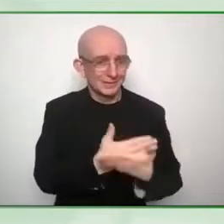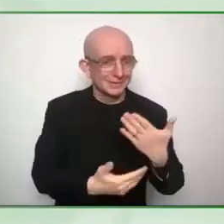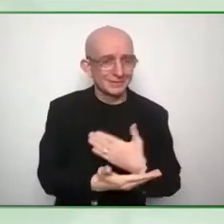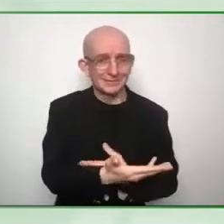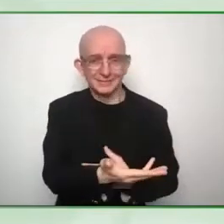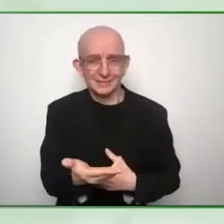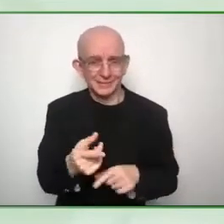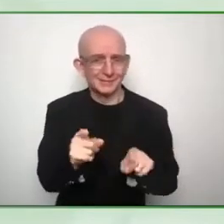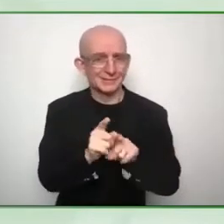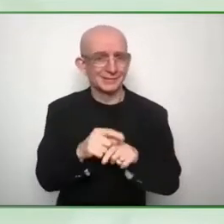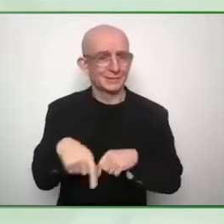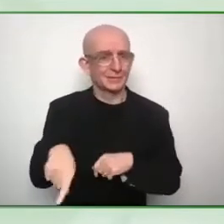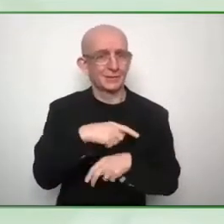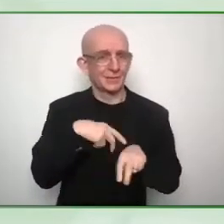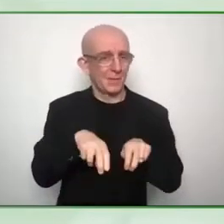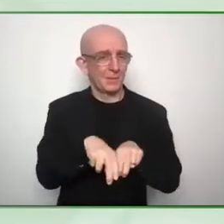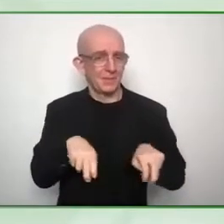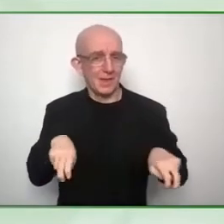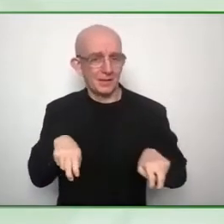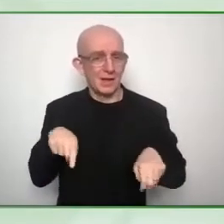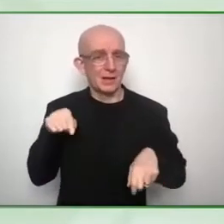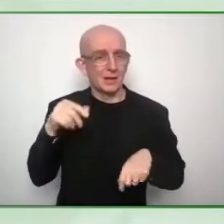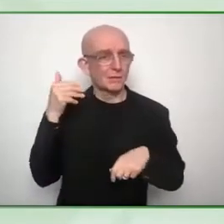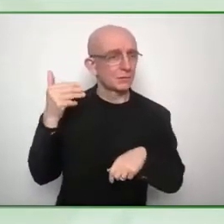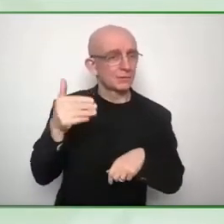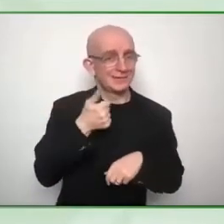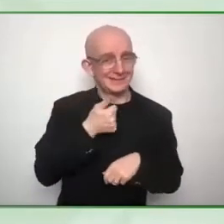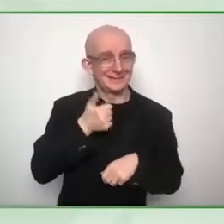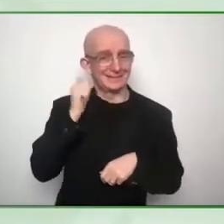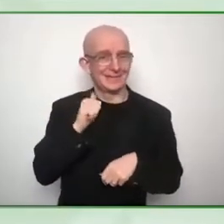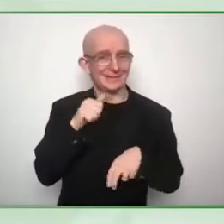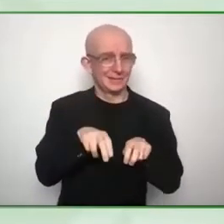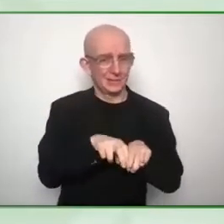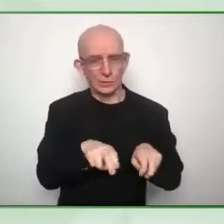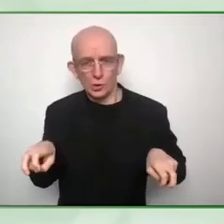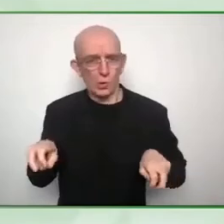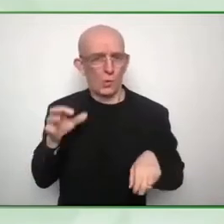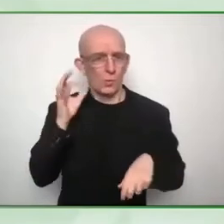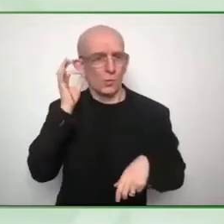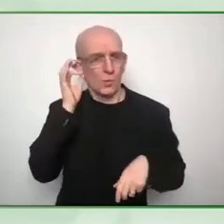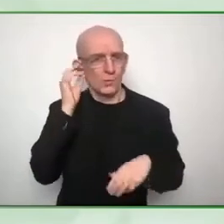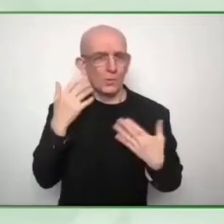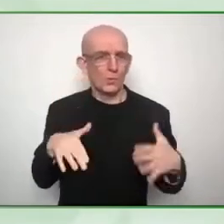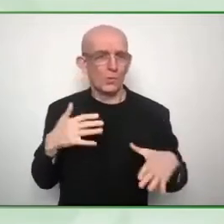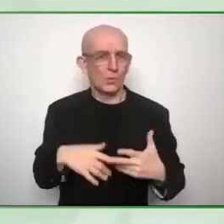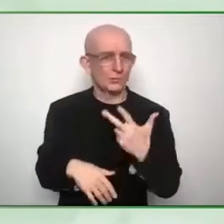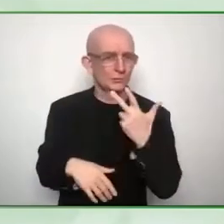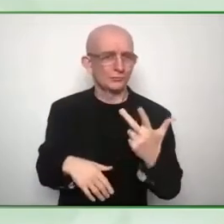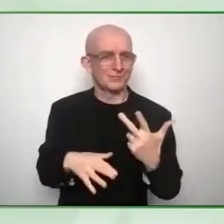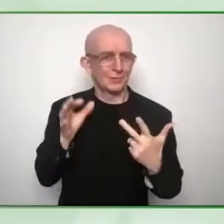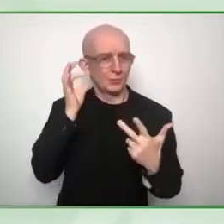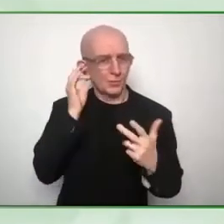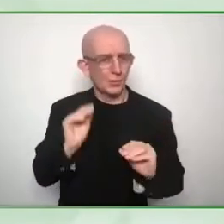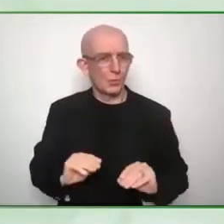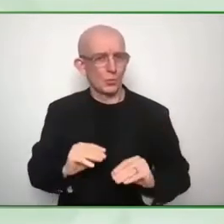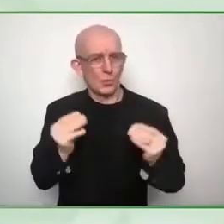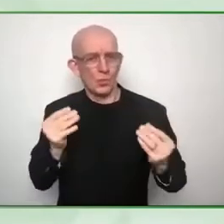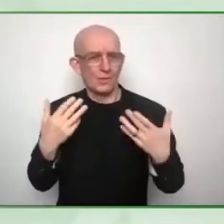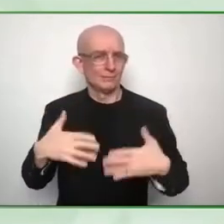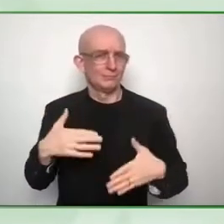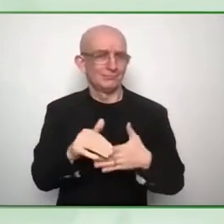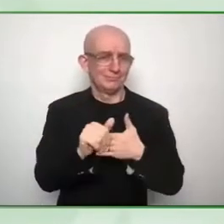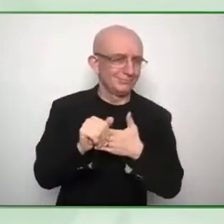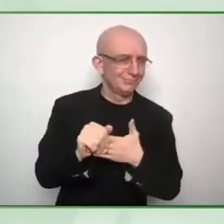the final area that I work on, oh, this one is easy for me because this is more what the skill set I get from my mother, networking. And